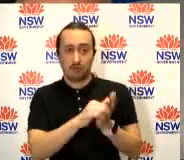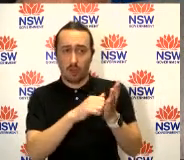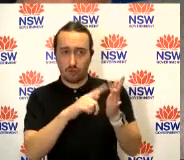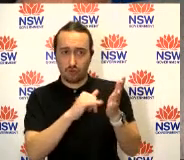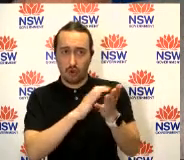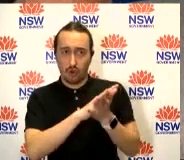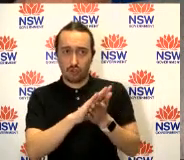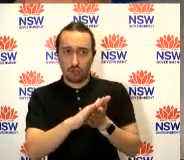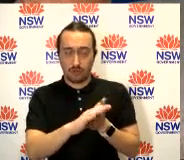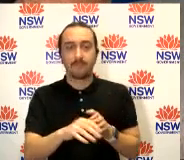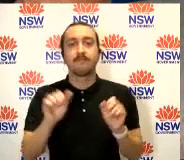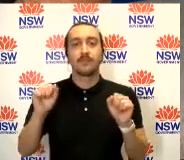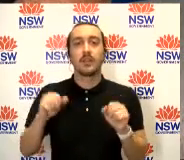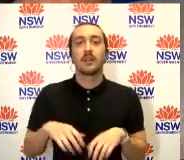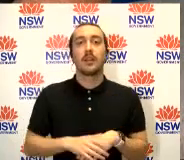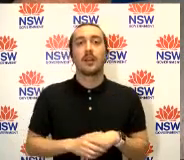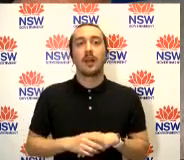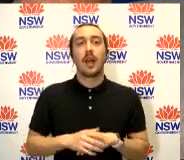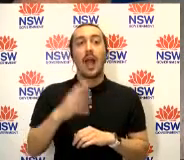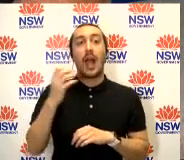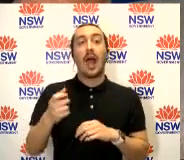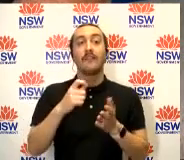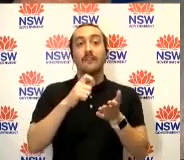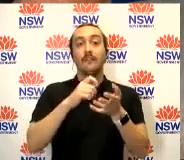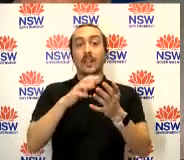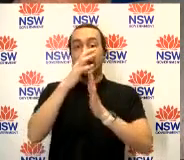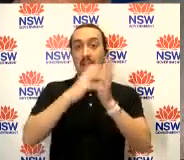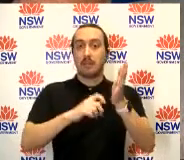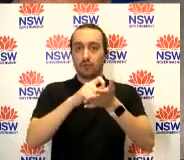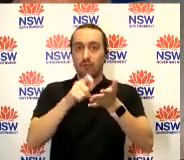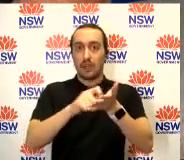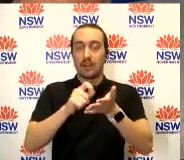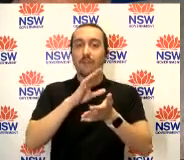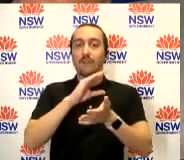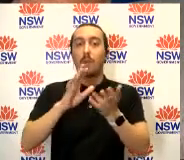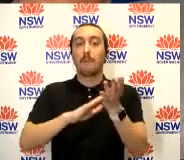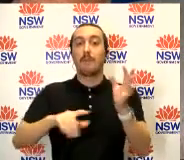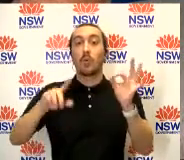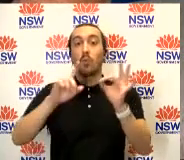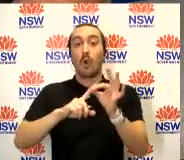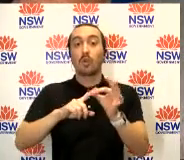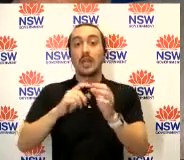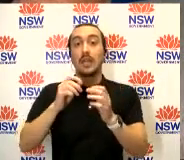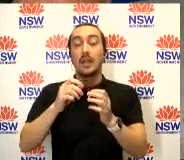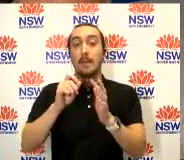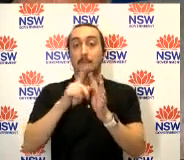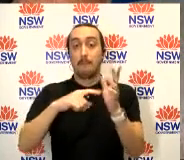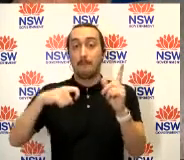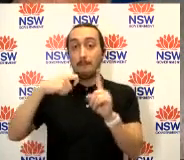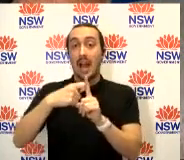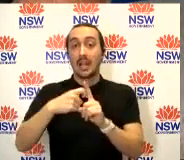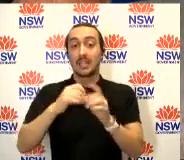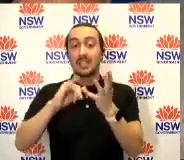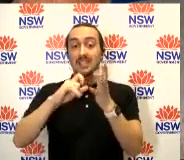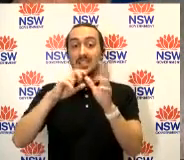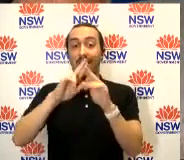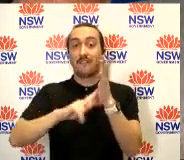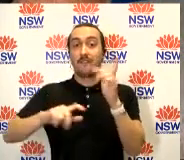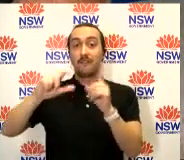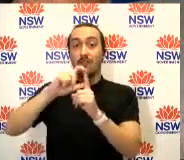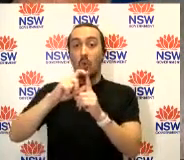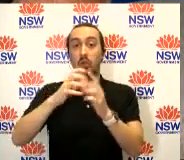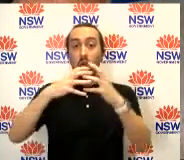available on our website. It's been up for about a year now. It was written actually out of the Macquarie Park scaffold collapse. A lot of people are probably familiar with that. It was a very high profile incident in New